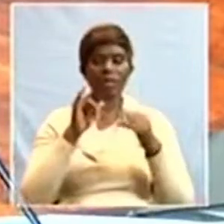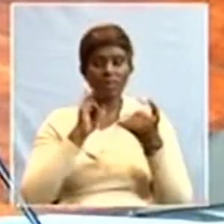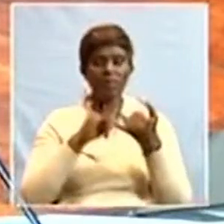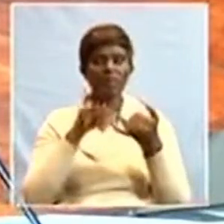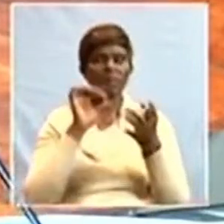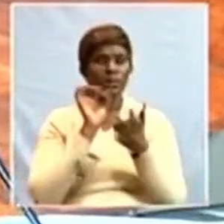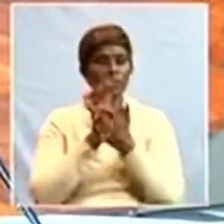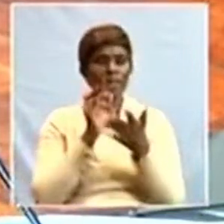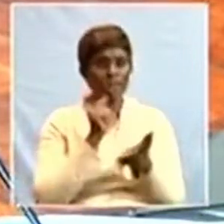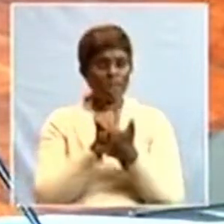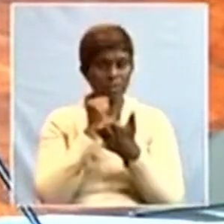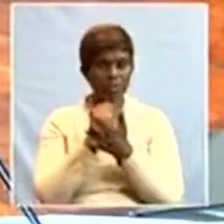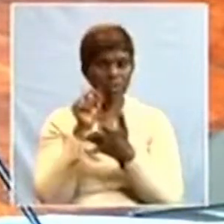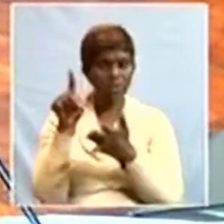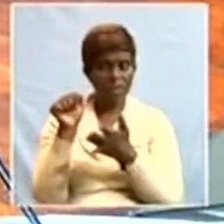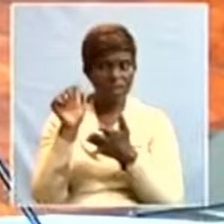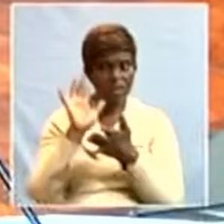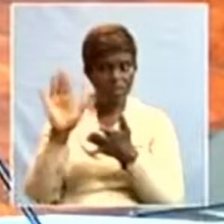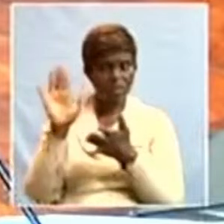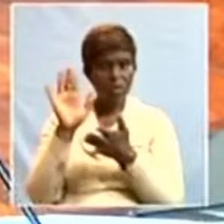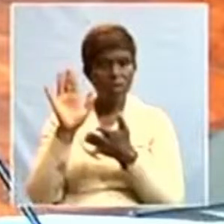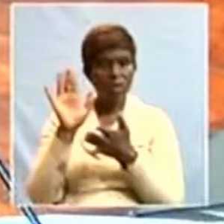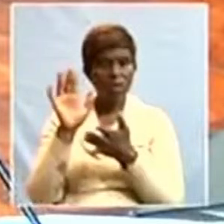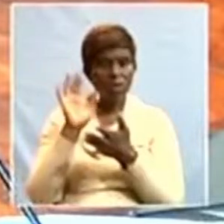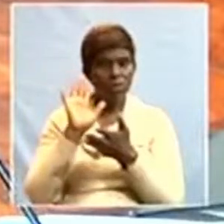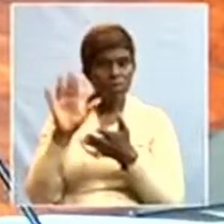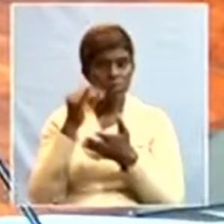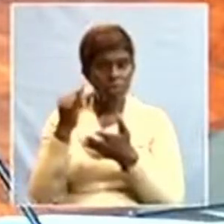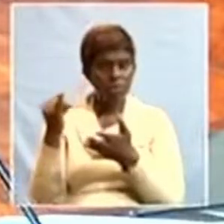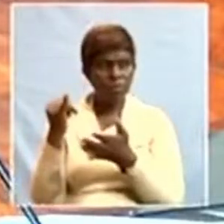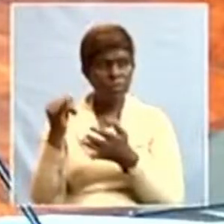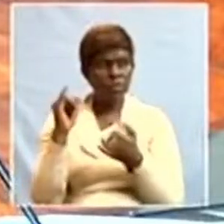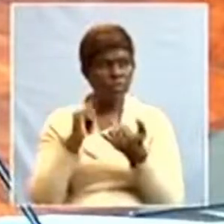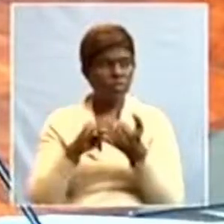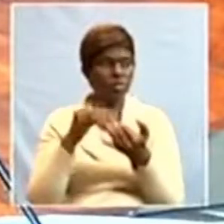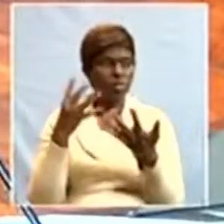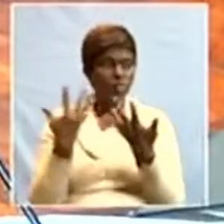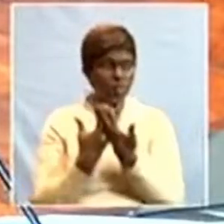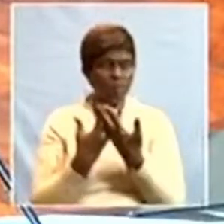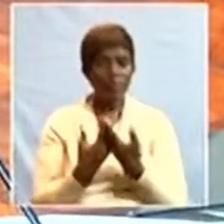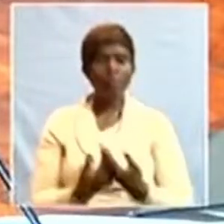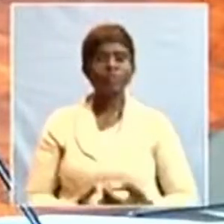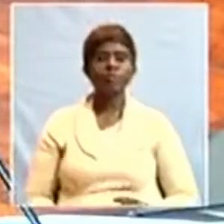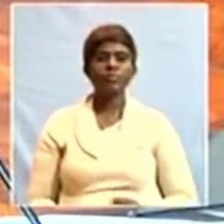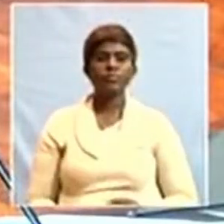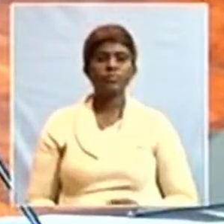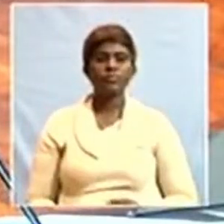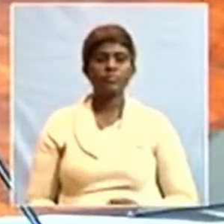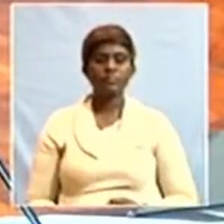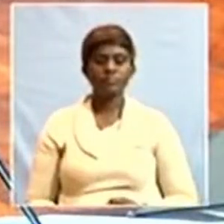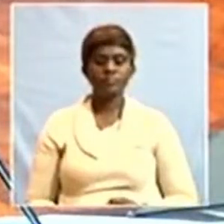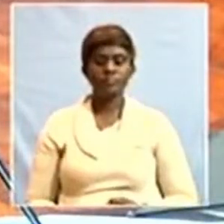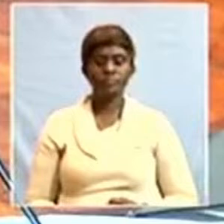Yes. Help the PS. That's your issue. Social fair. Yes. Social